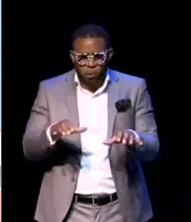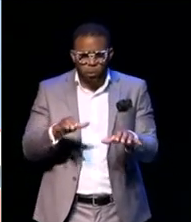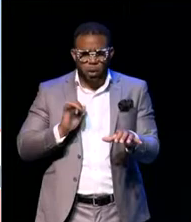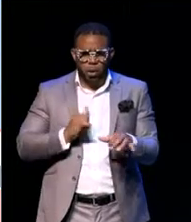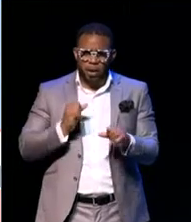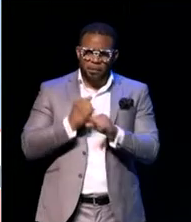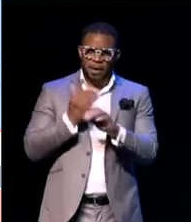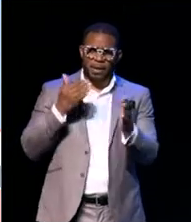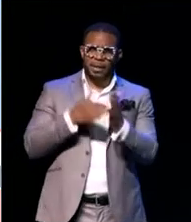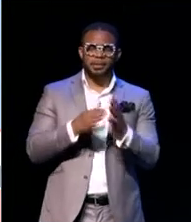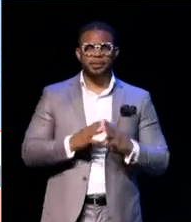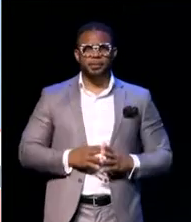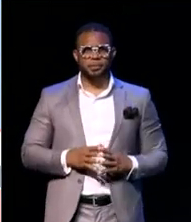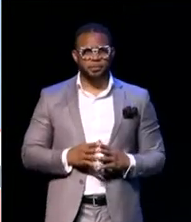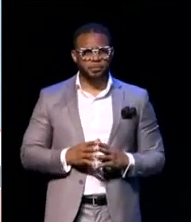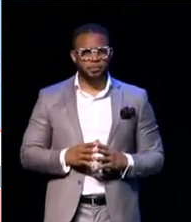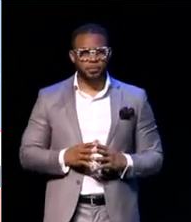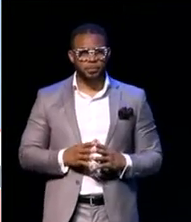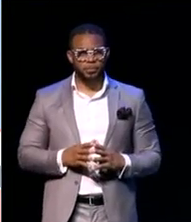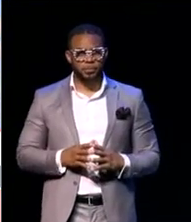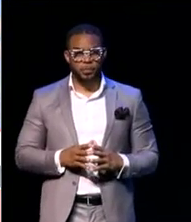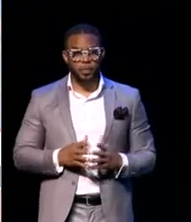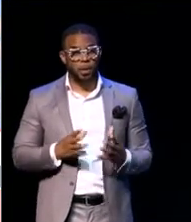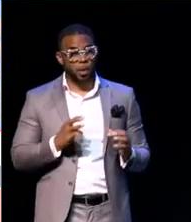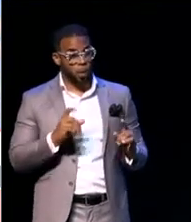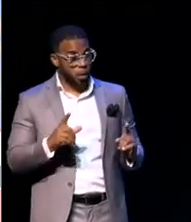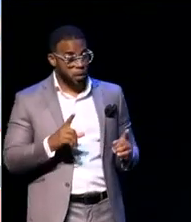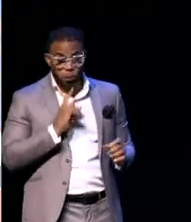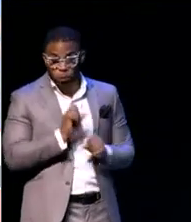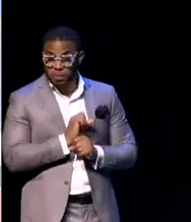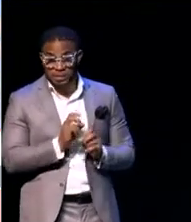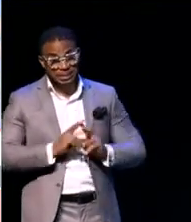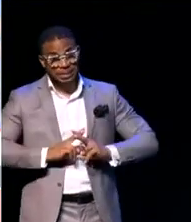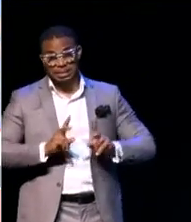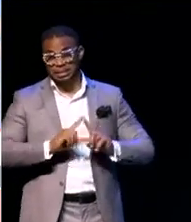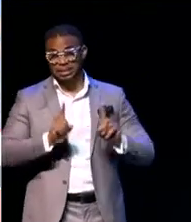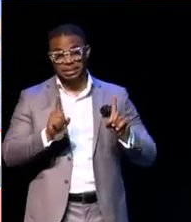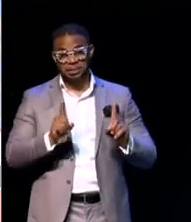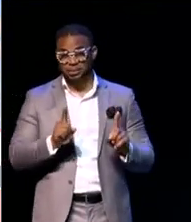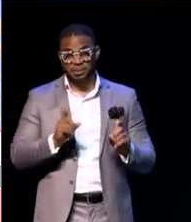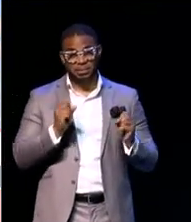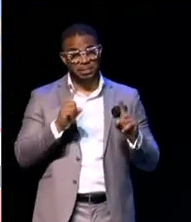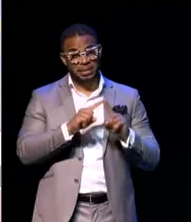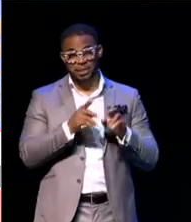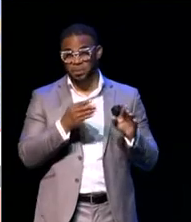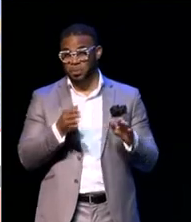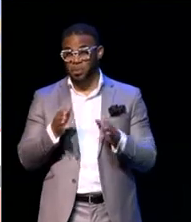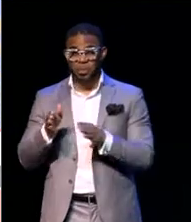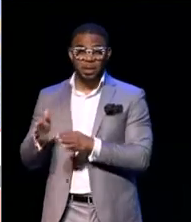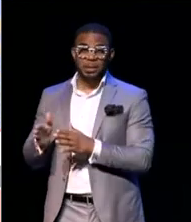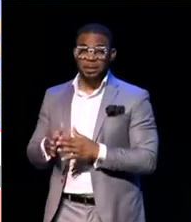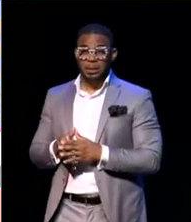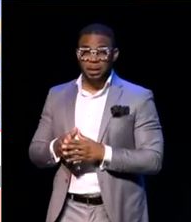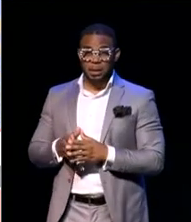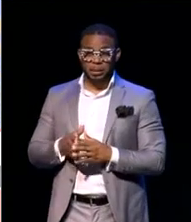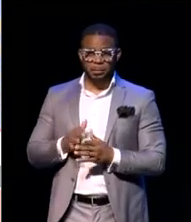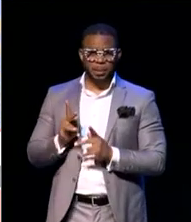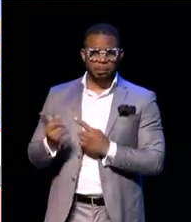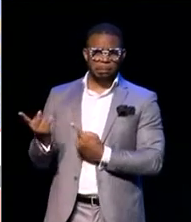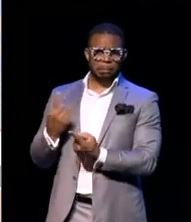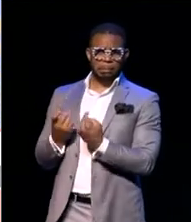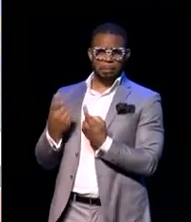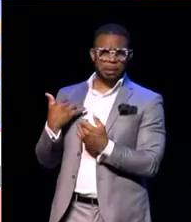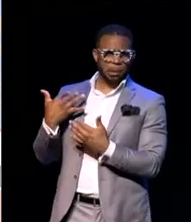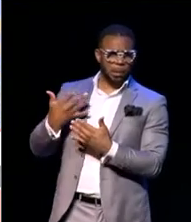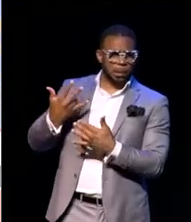in our fight against it? Well, it's really very different in so many respects. When I've gotten asked